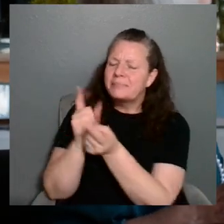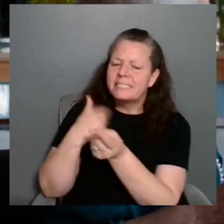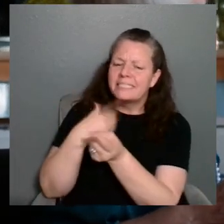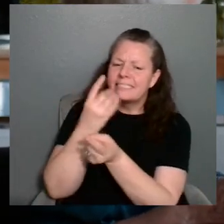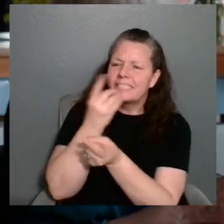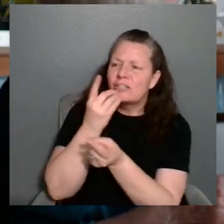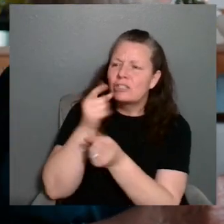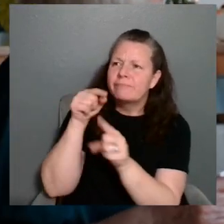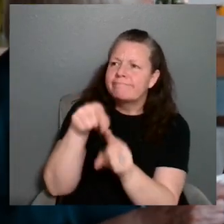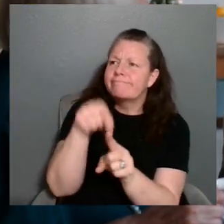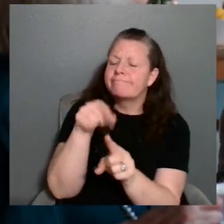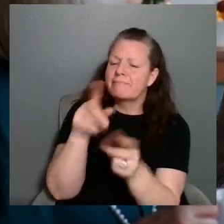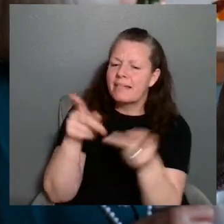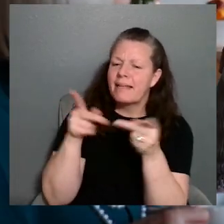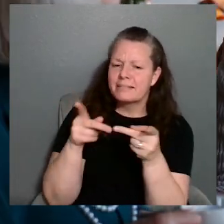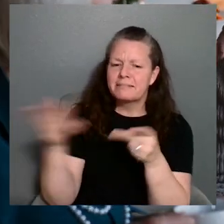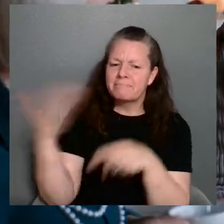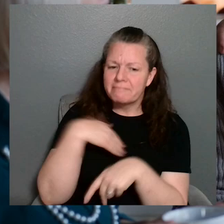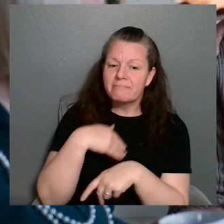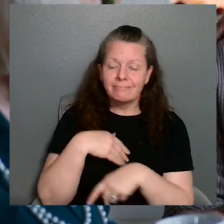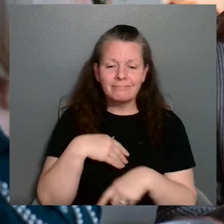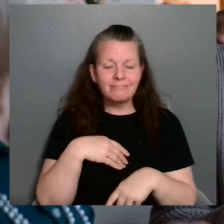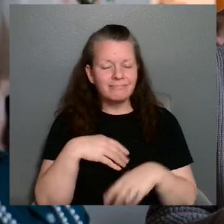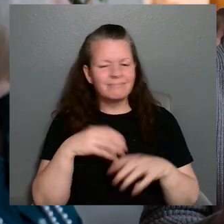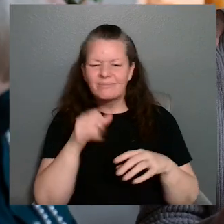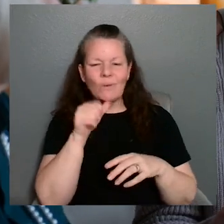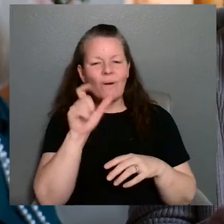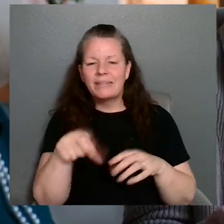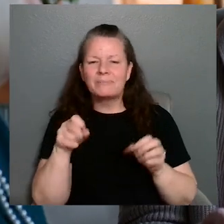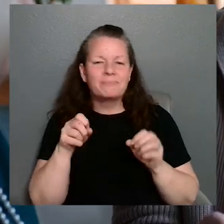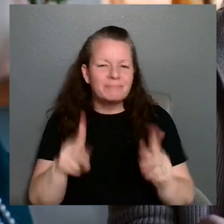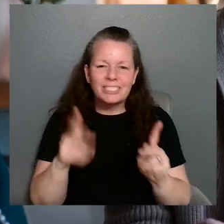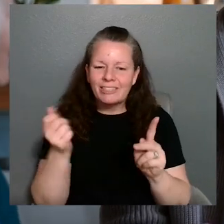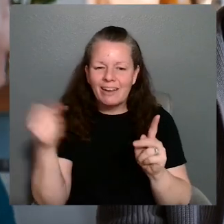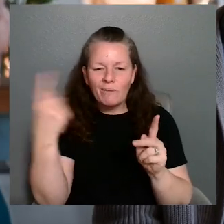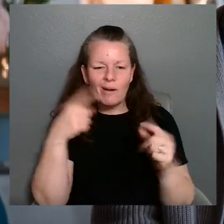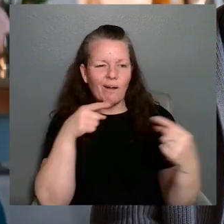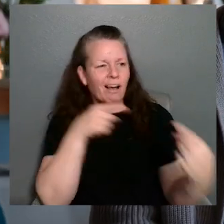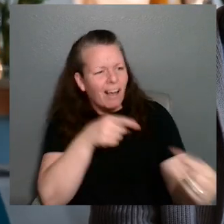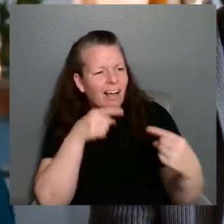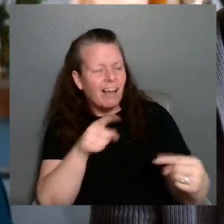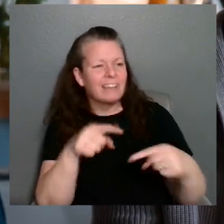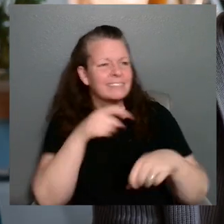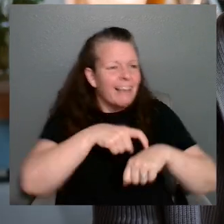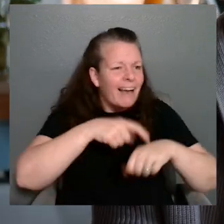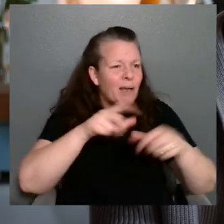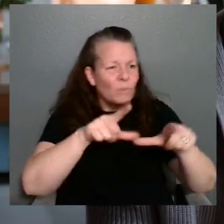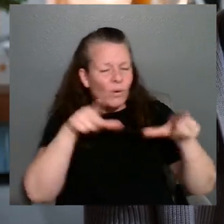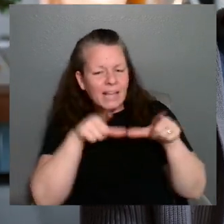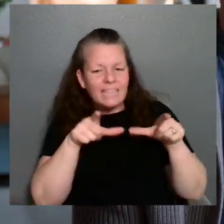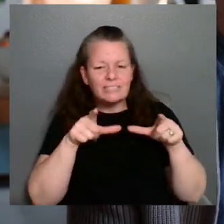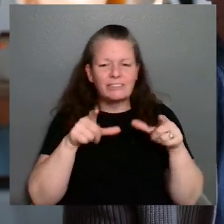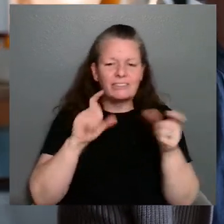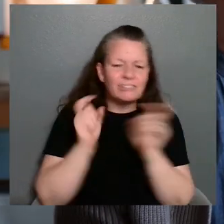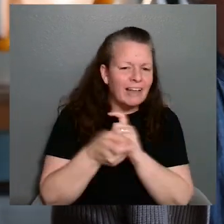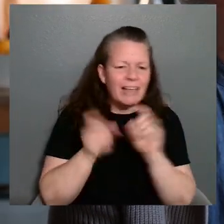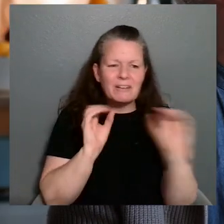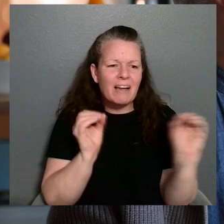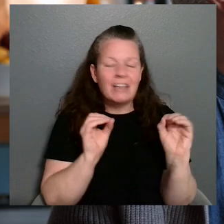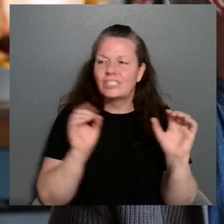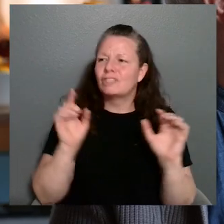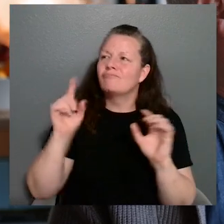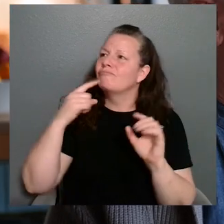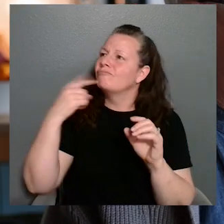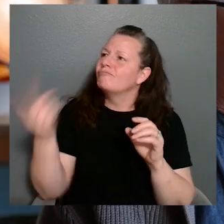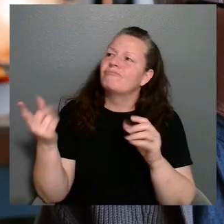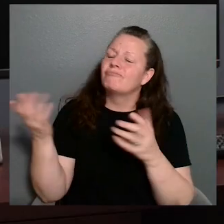attendants where to meet you for dinner. No need to get permission from anyone or argue about time or